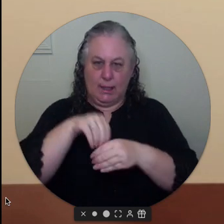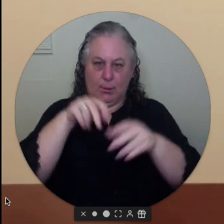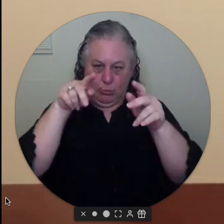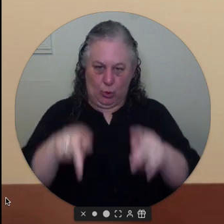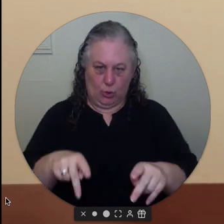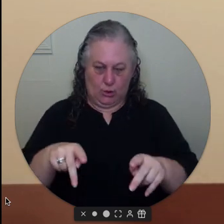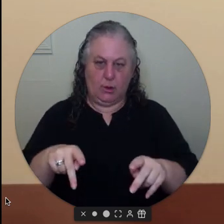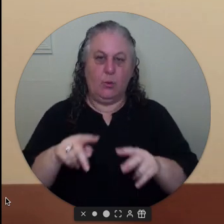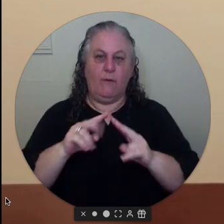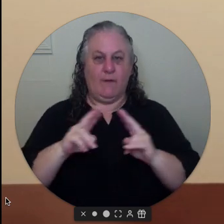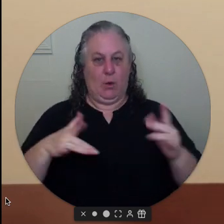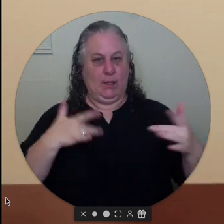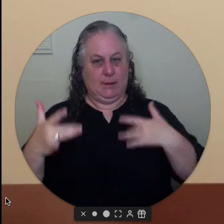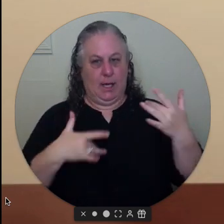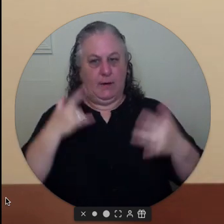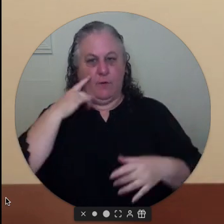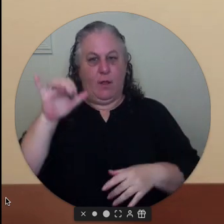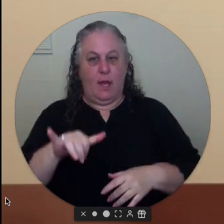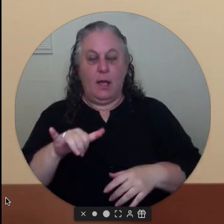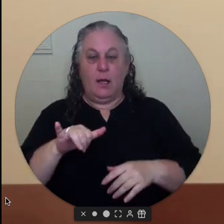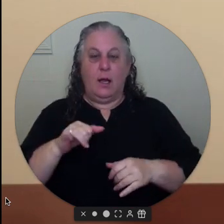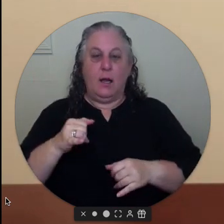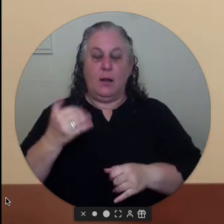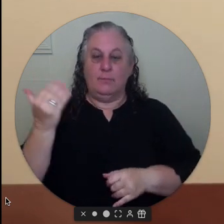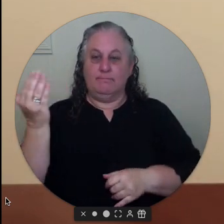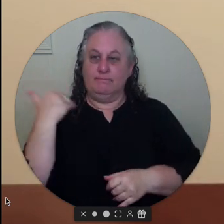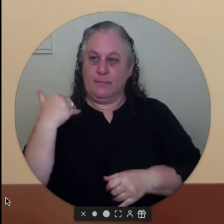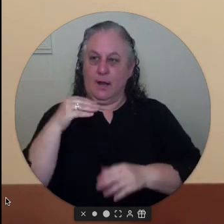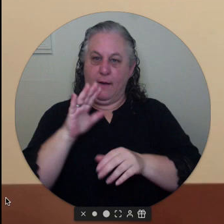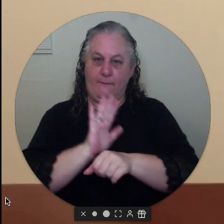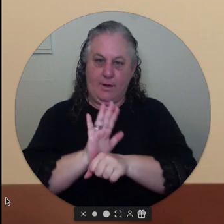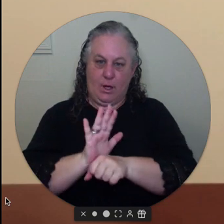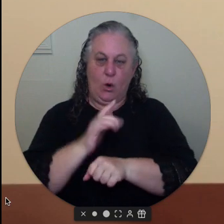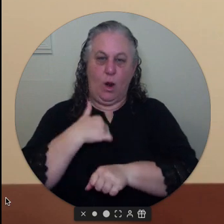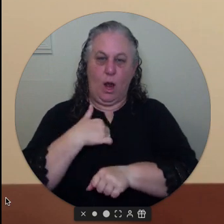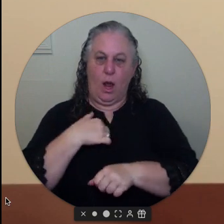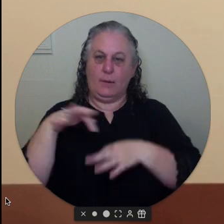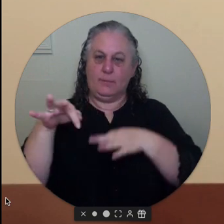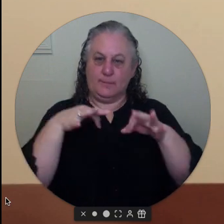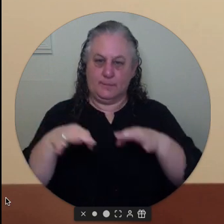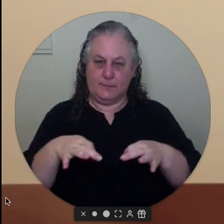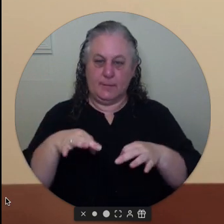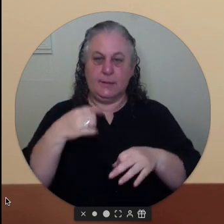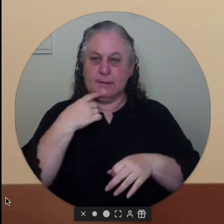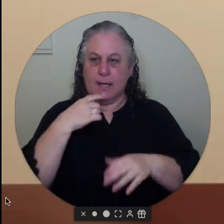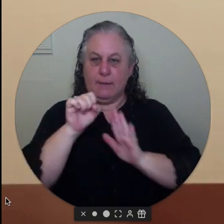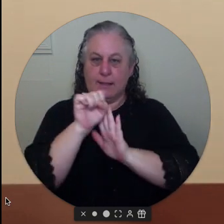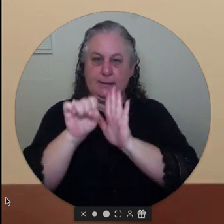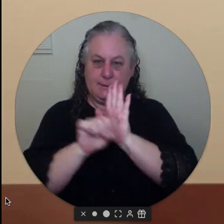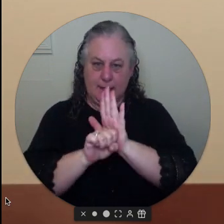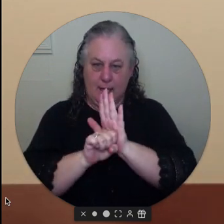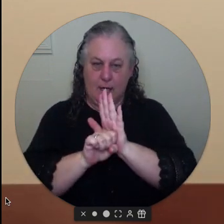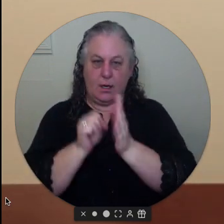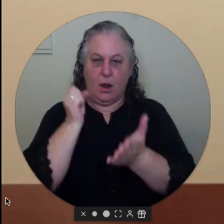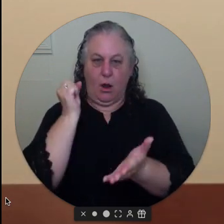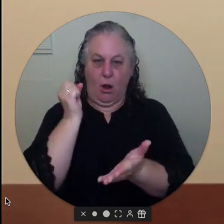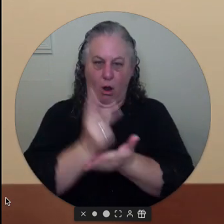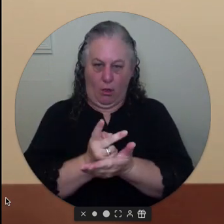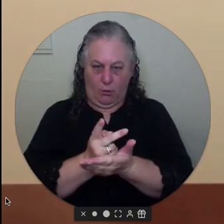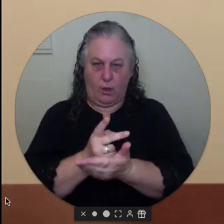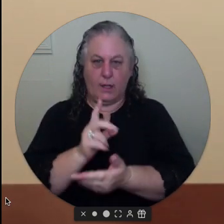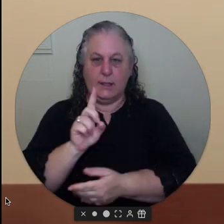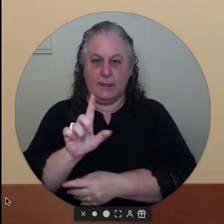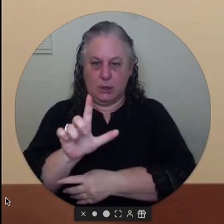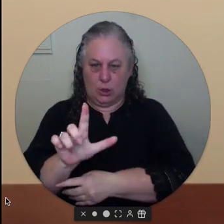excited for. In our last video, I shared that the state had only authorized